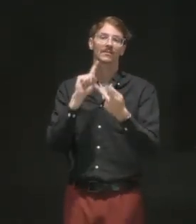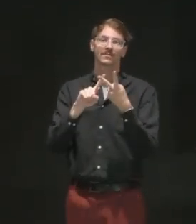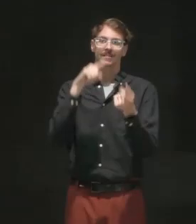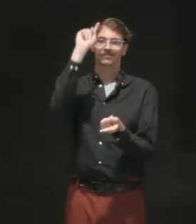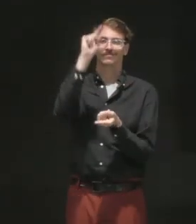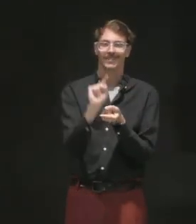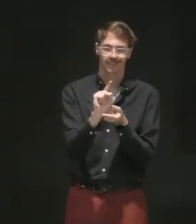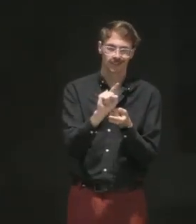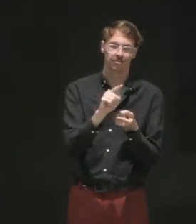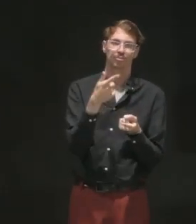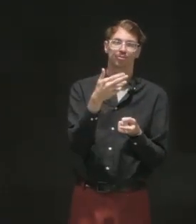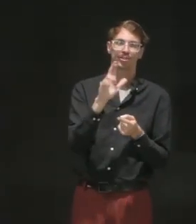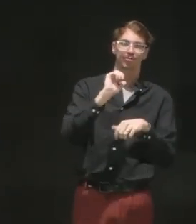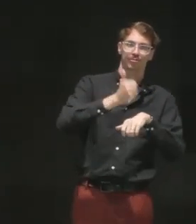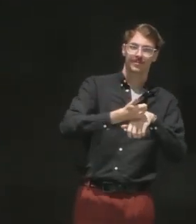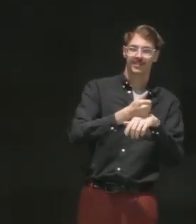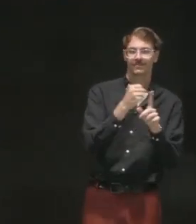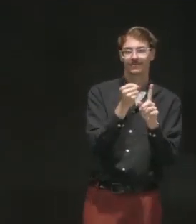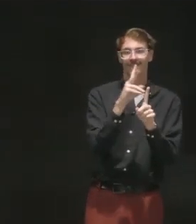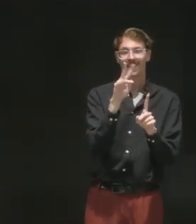during emergencies.